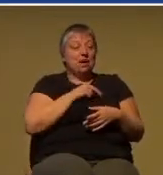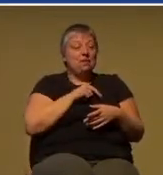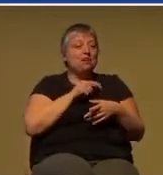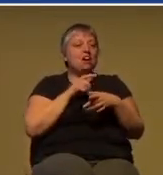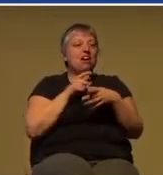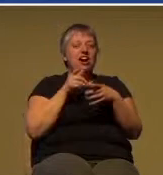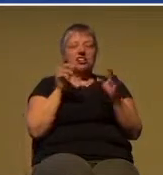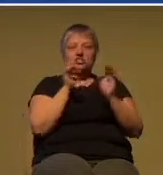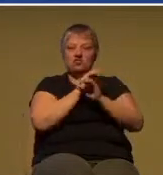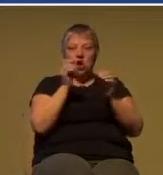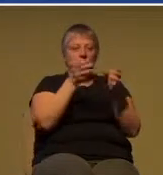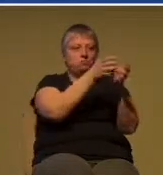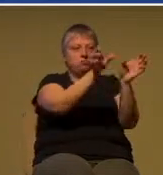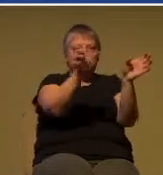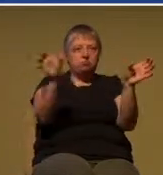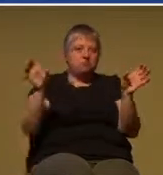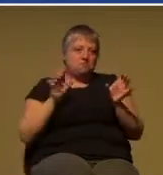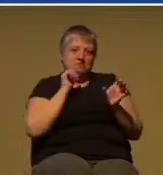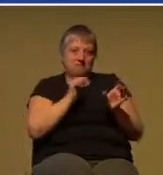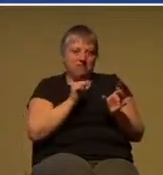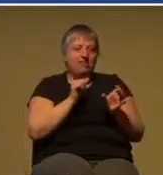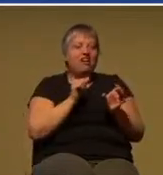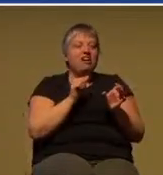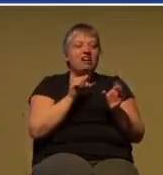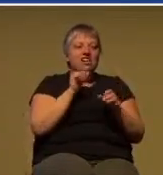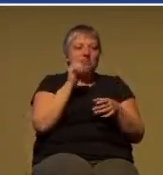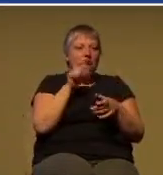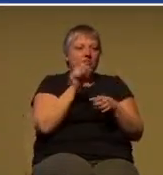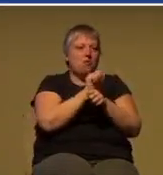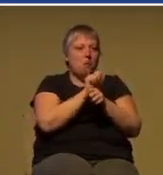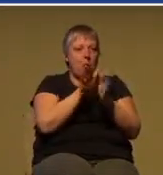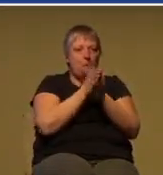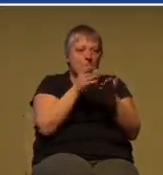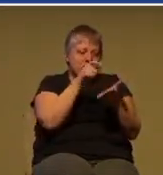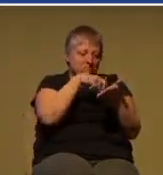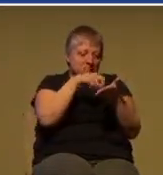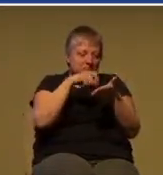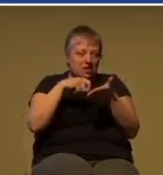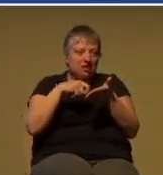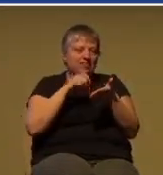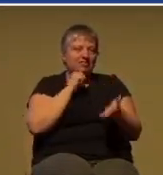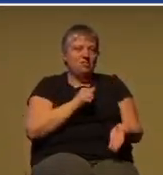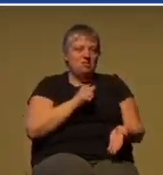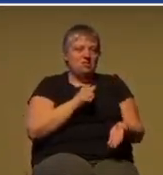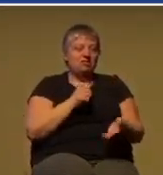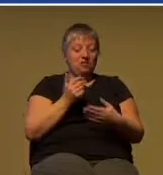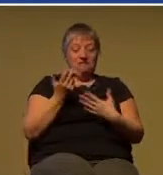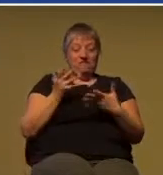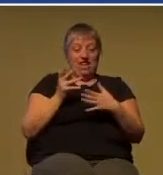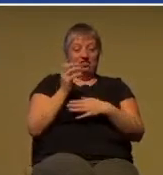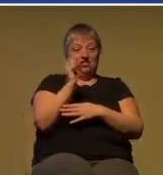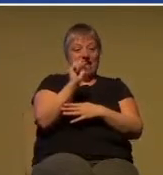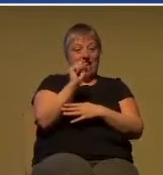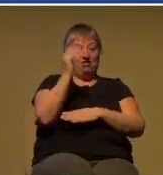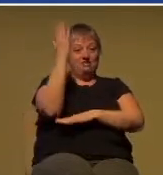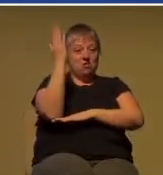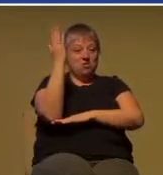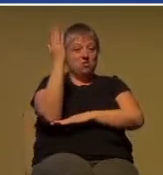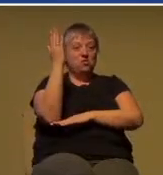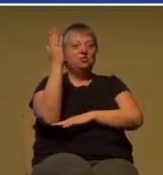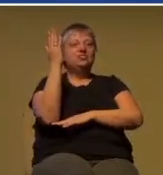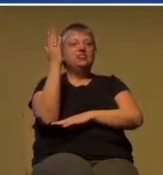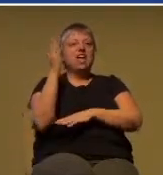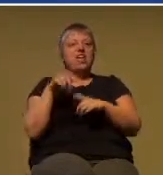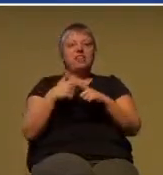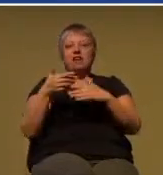12:30 on a Saturday afternoon so they can go out and enjoy the rest of their day. So on Friday evening, we